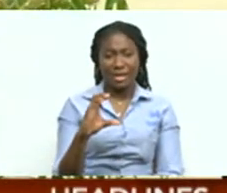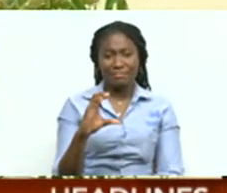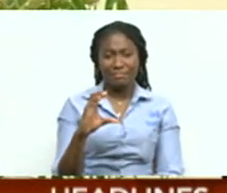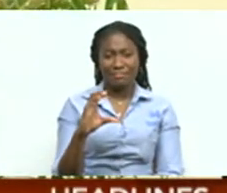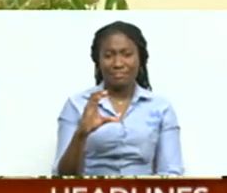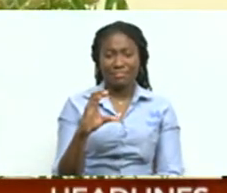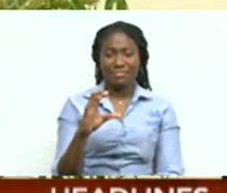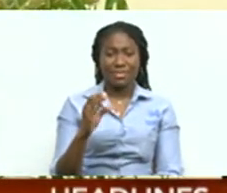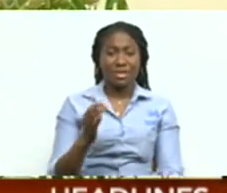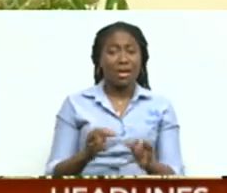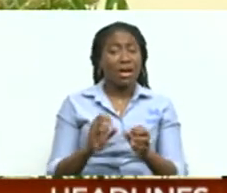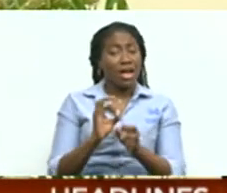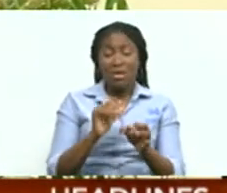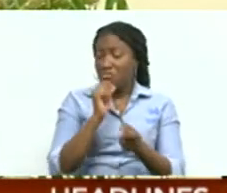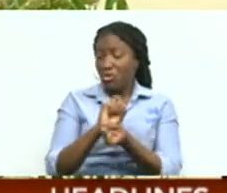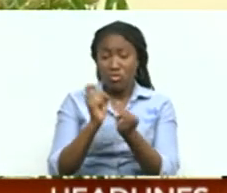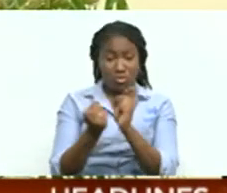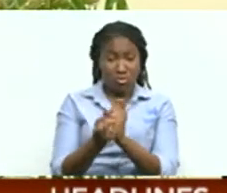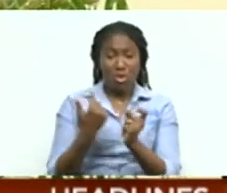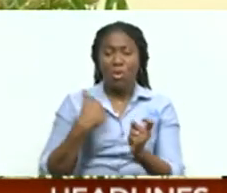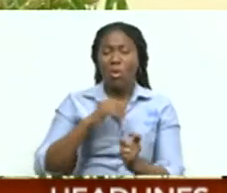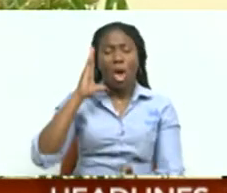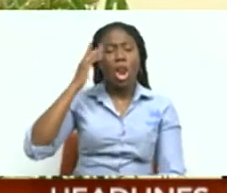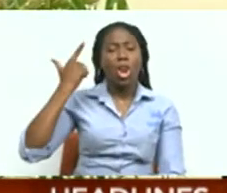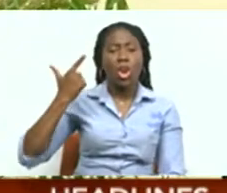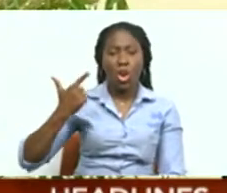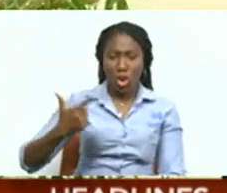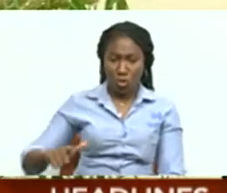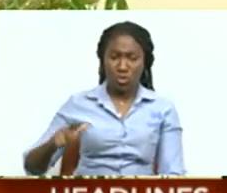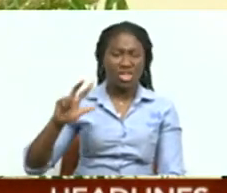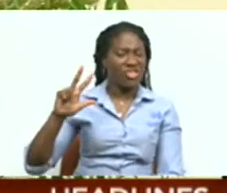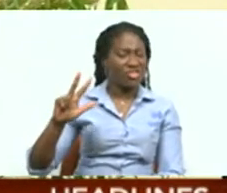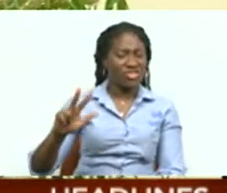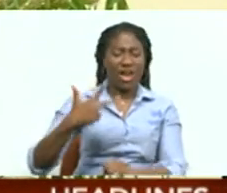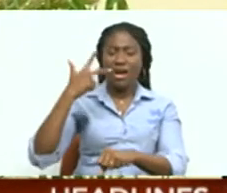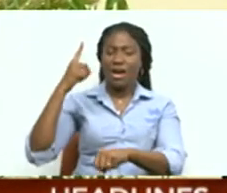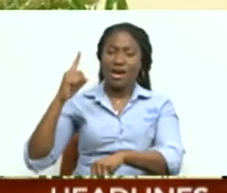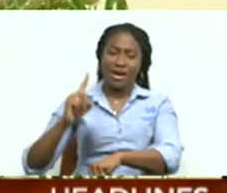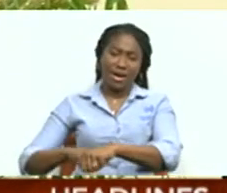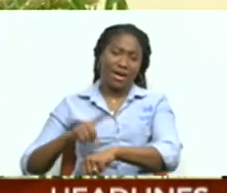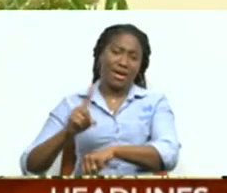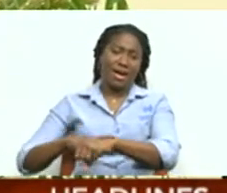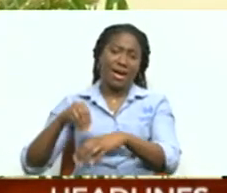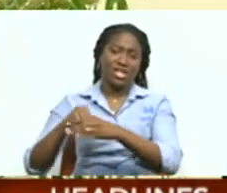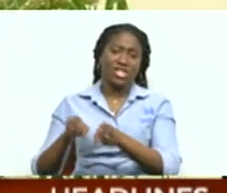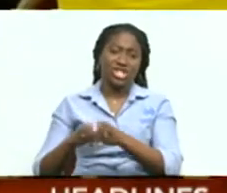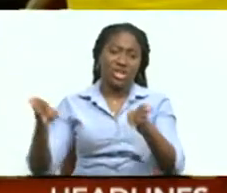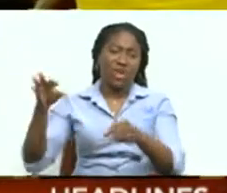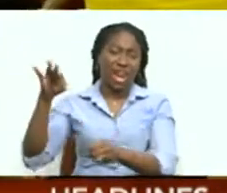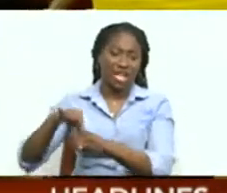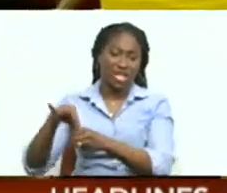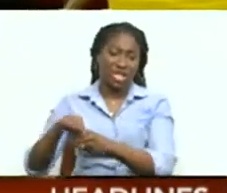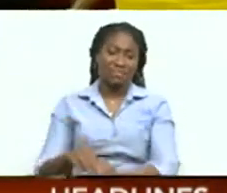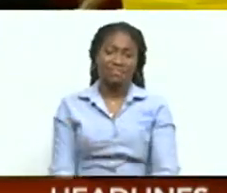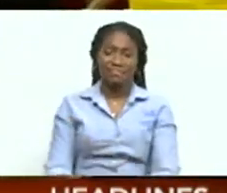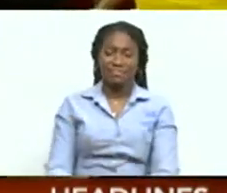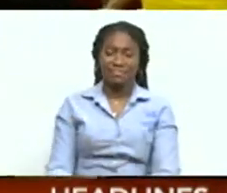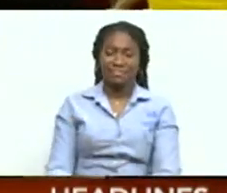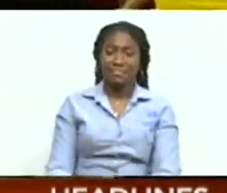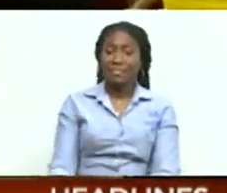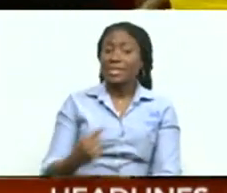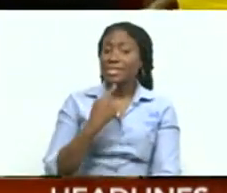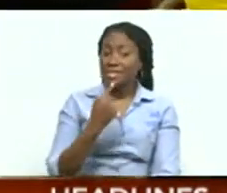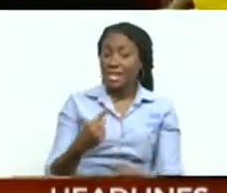be destined to lose a third successive general election. Parry said there are